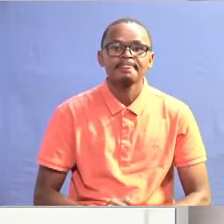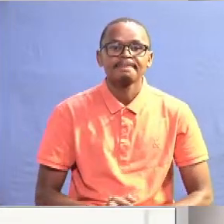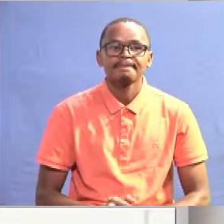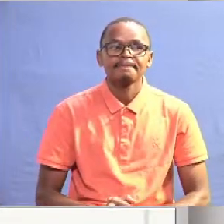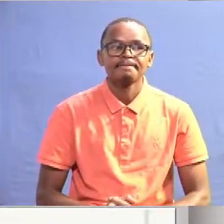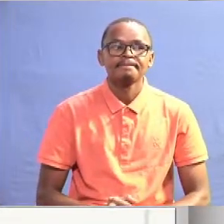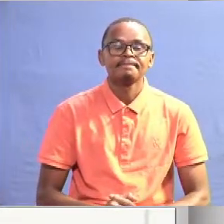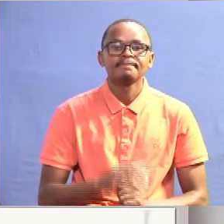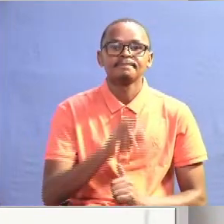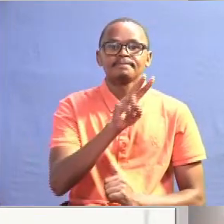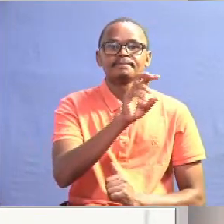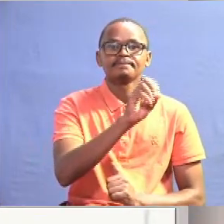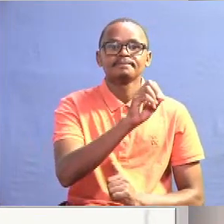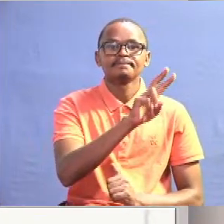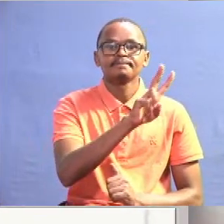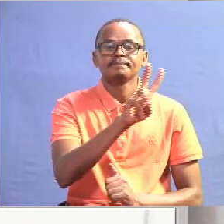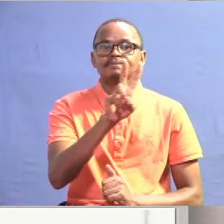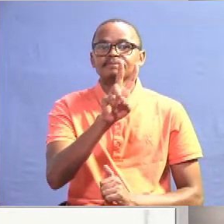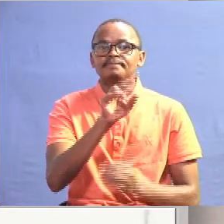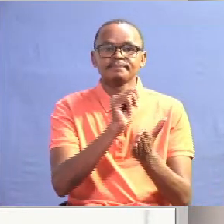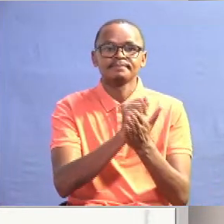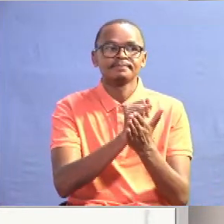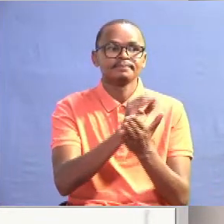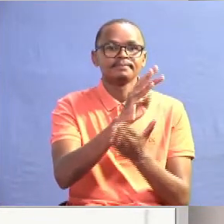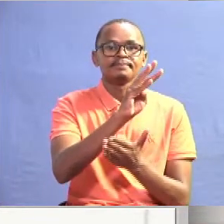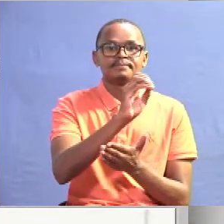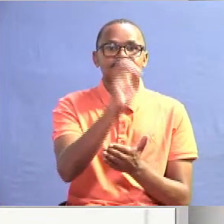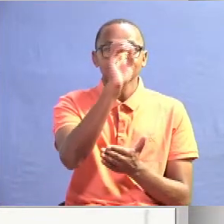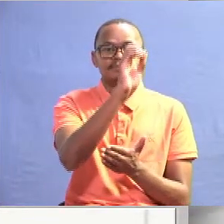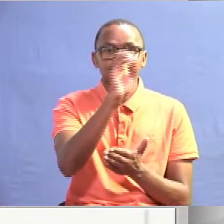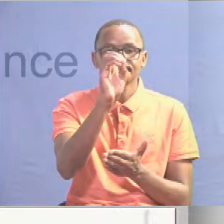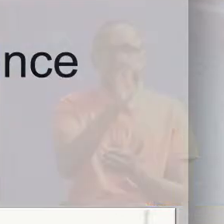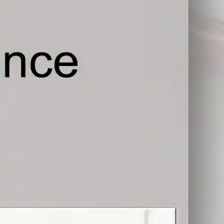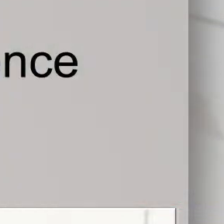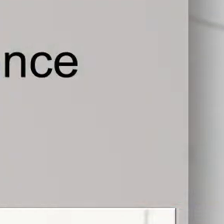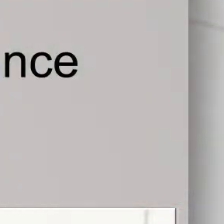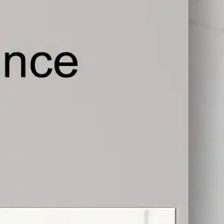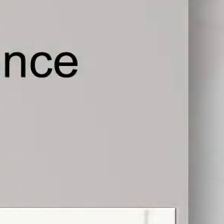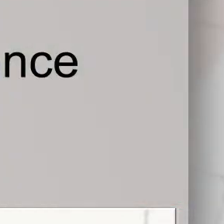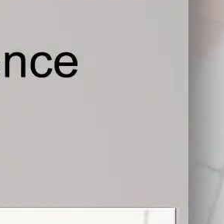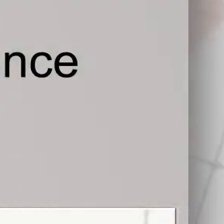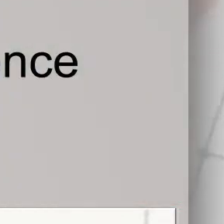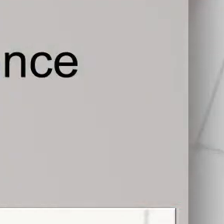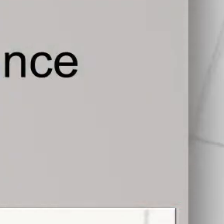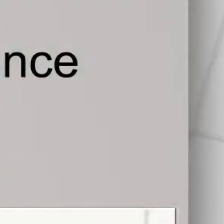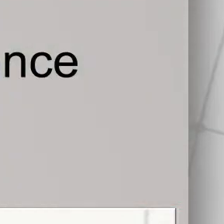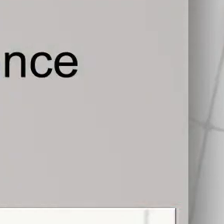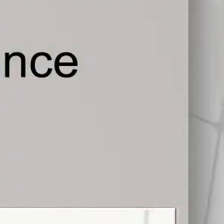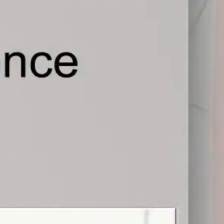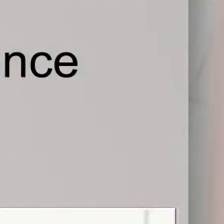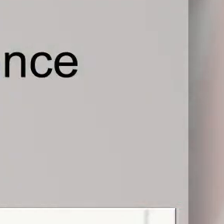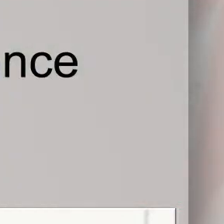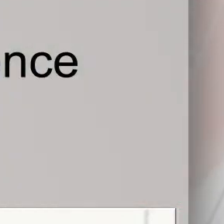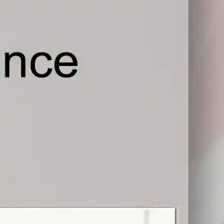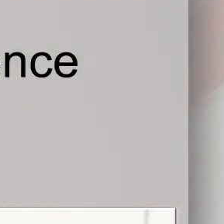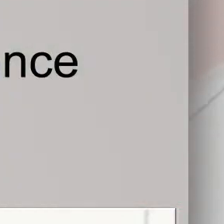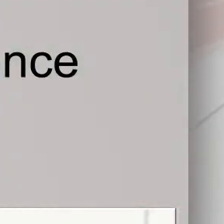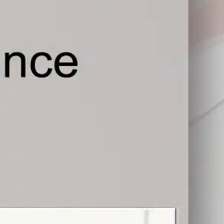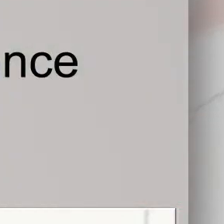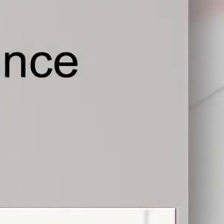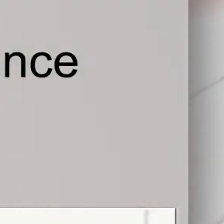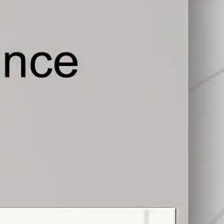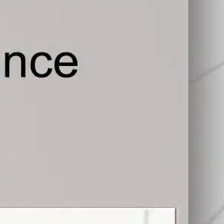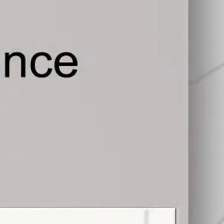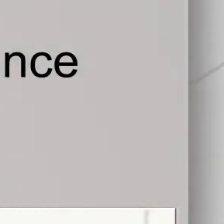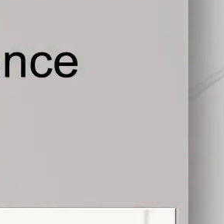A 2022 report found that over 40% of women aged between 15 to 49 in Kenya have experienced physical